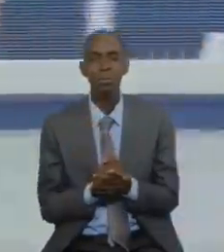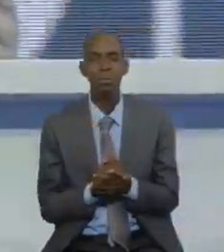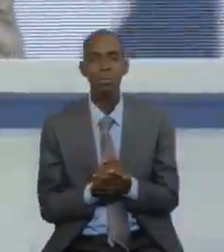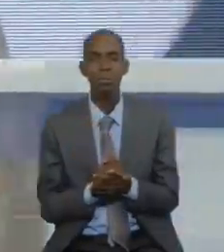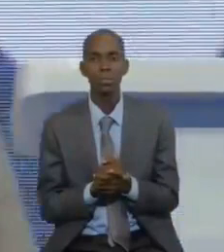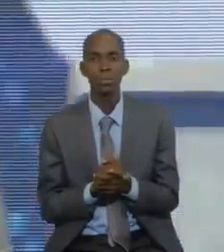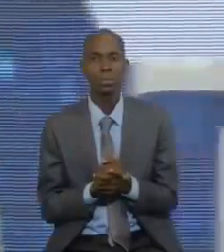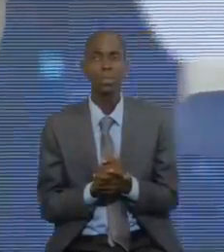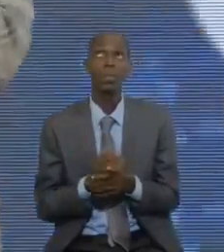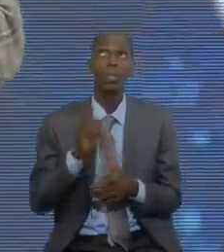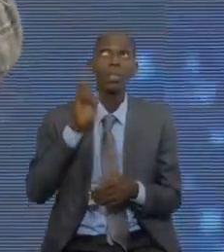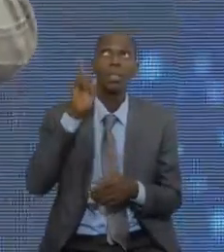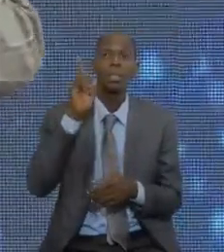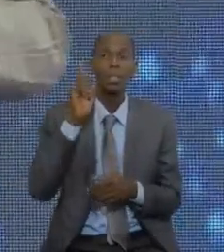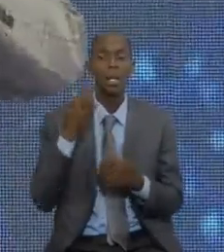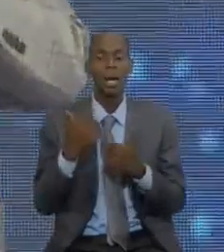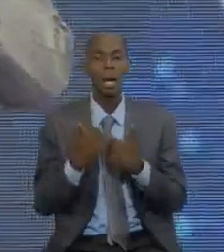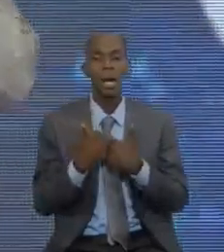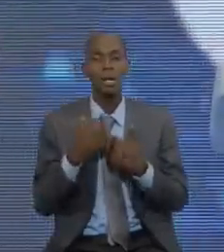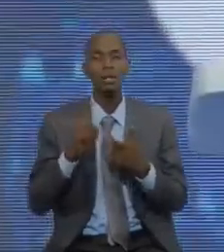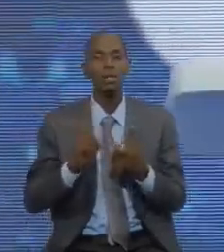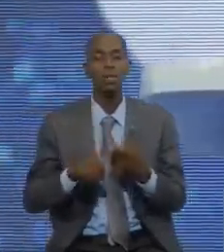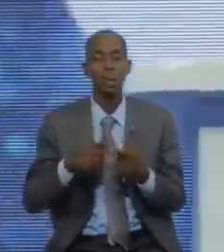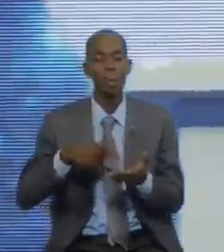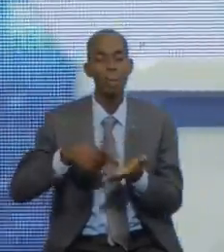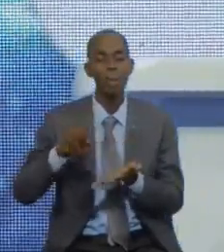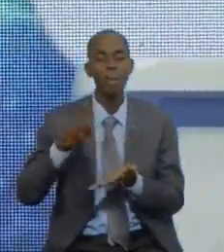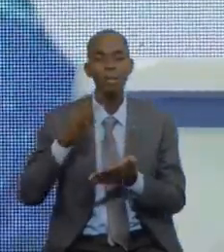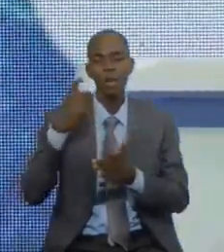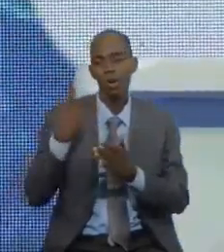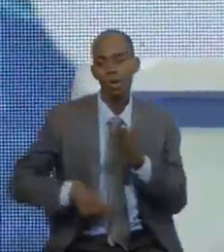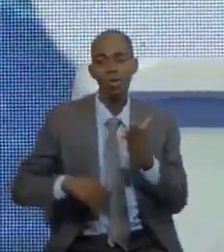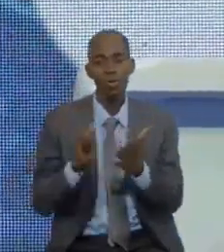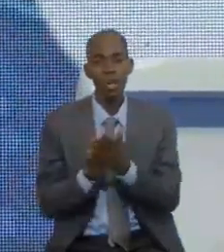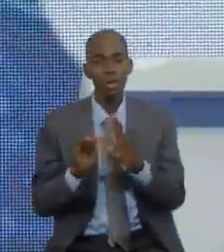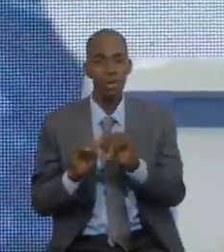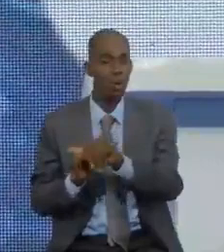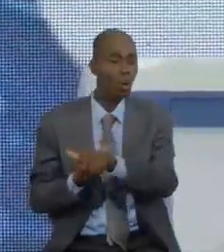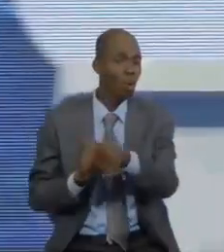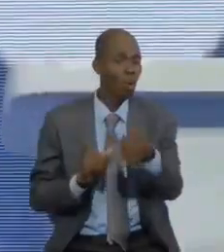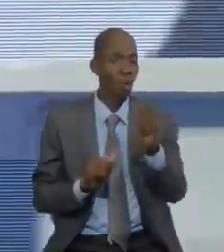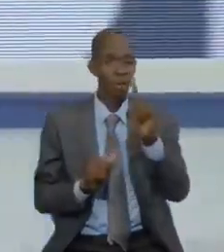He had to pay the price that no other person could pay.